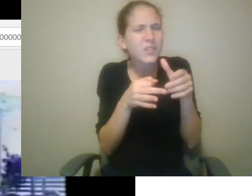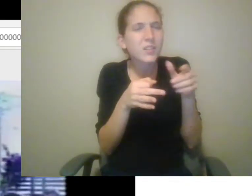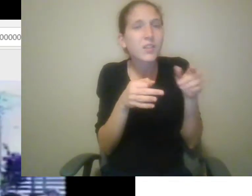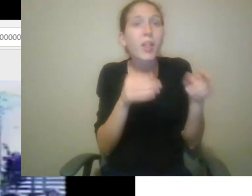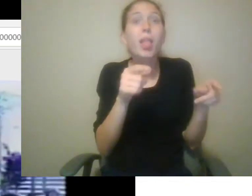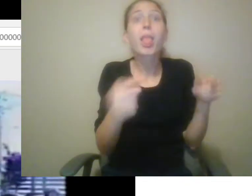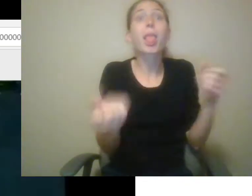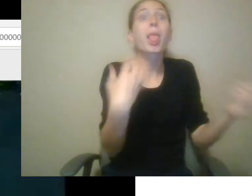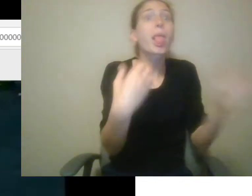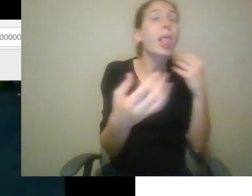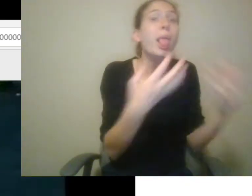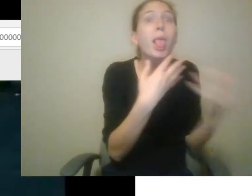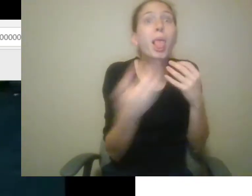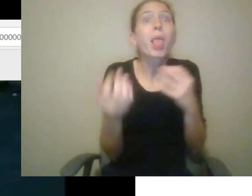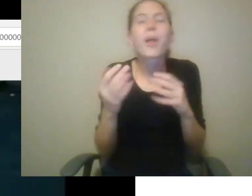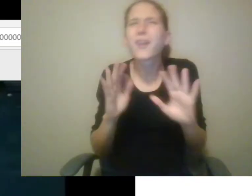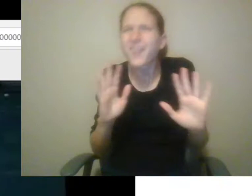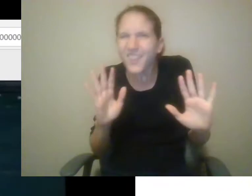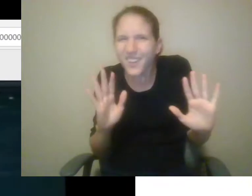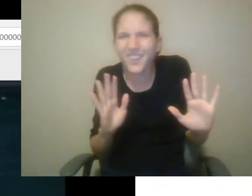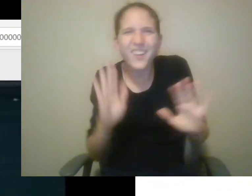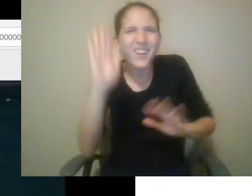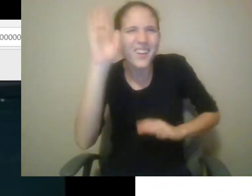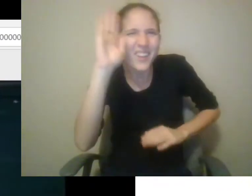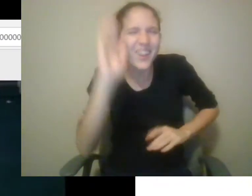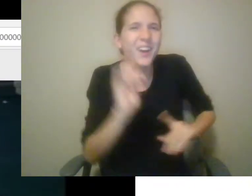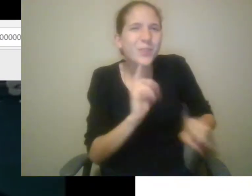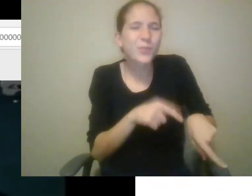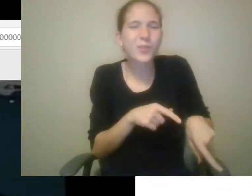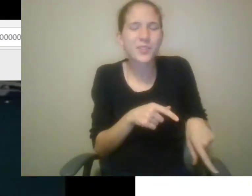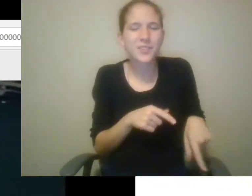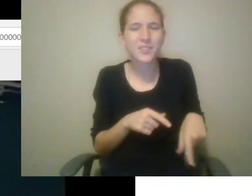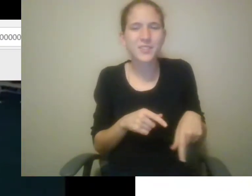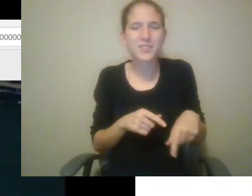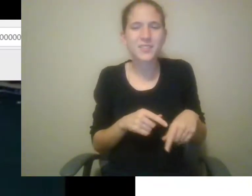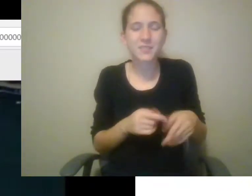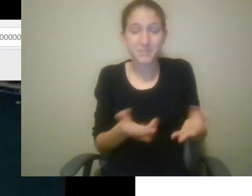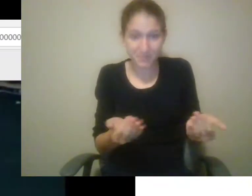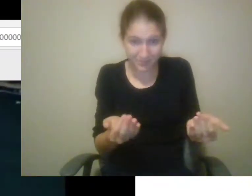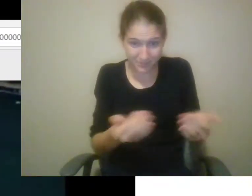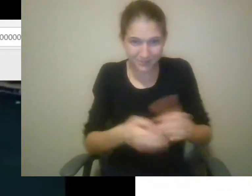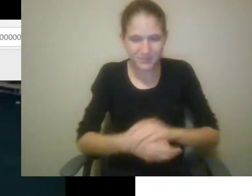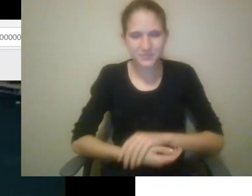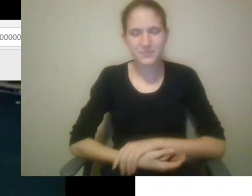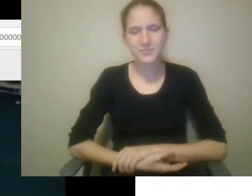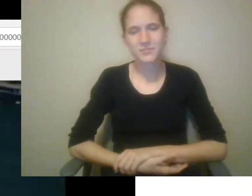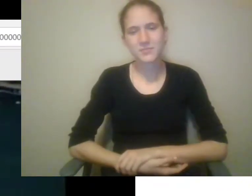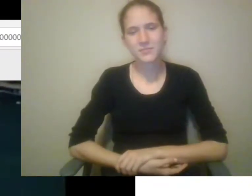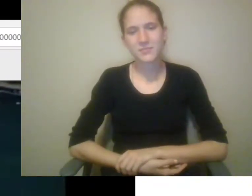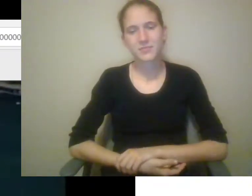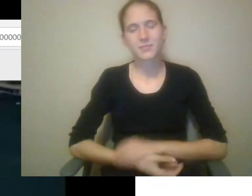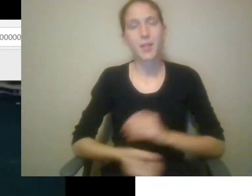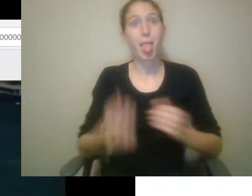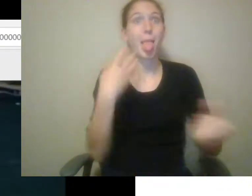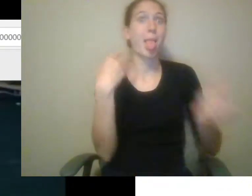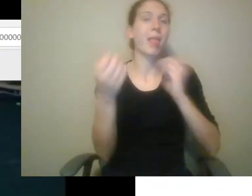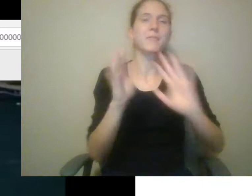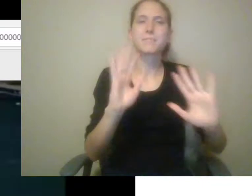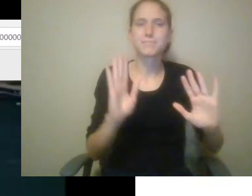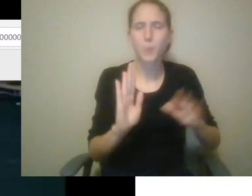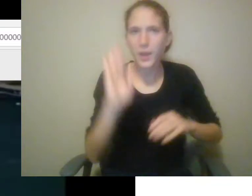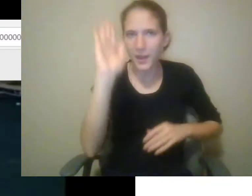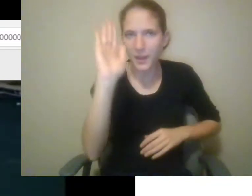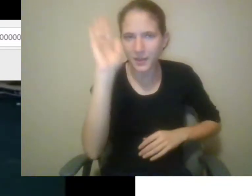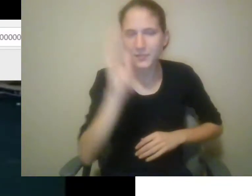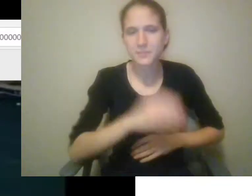Well, wait, I'm getting a lot of different answers. Let's see some hands. We'll come up with a couple different ideas here. Okay, I got a lot of ideas tossing